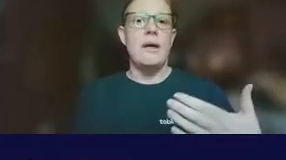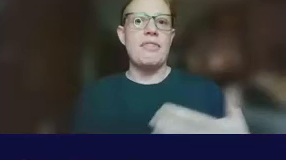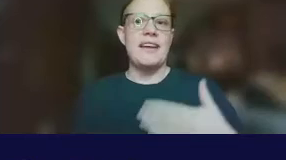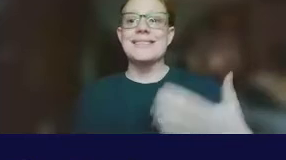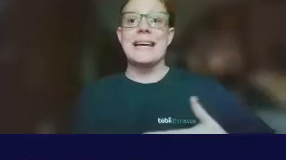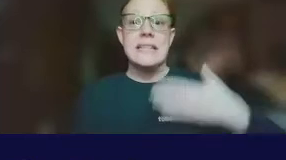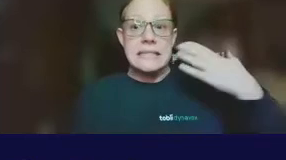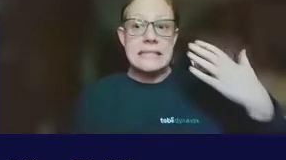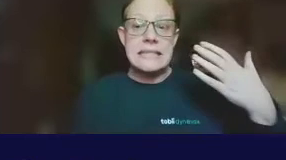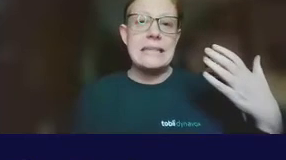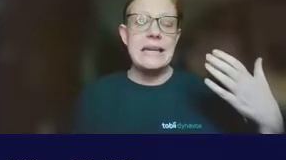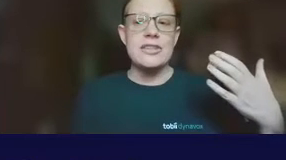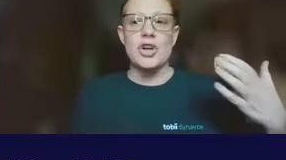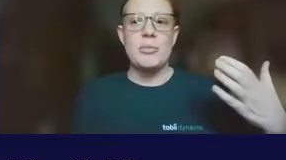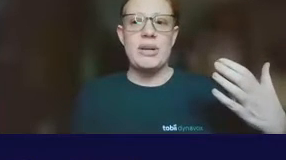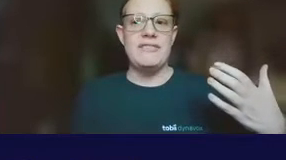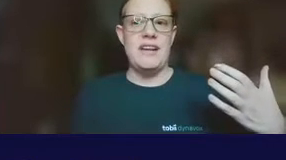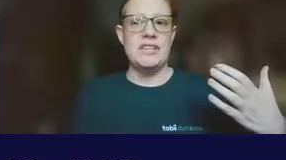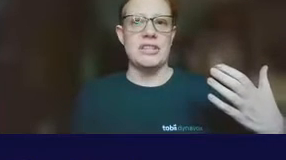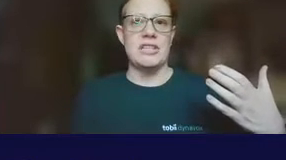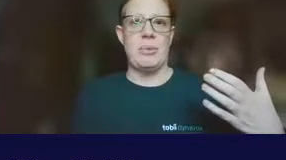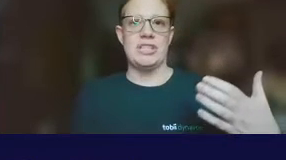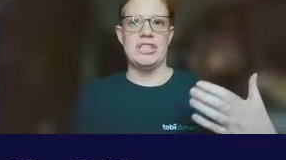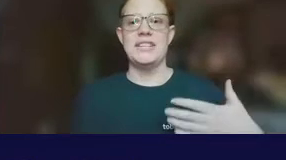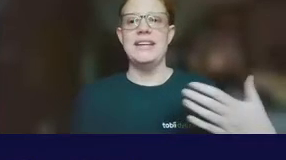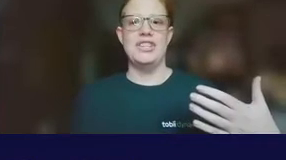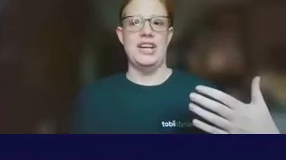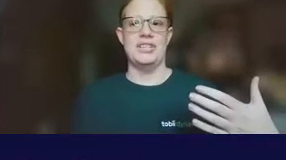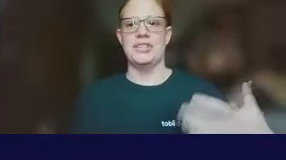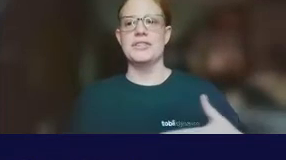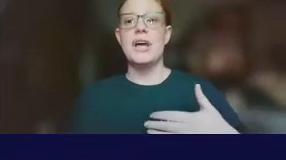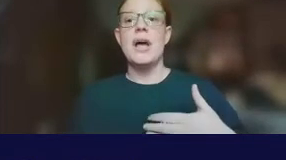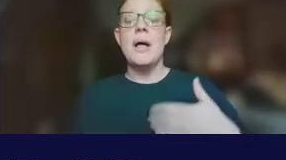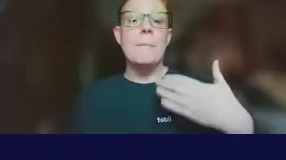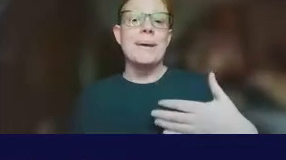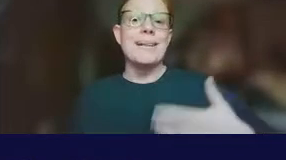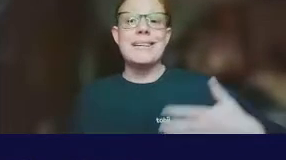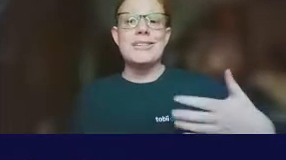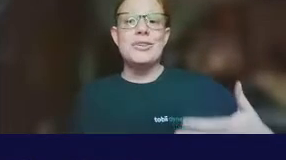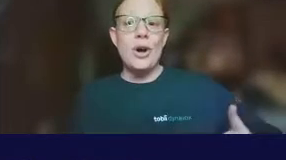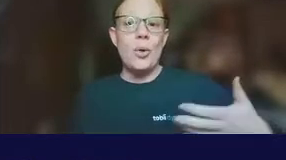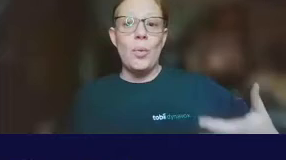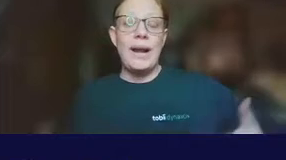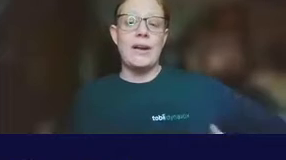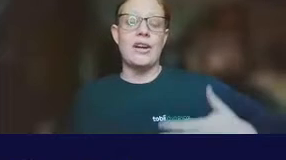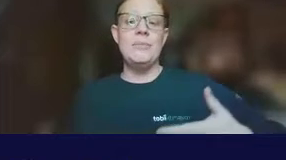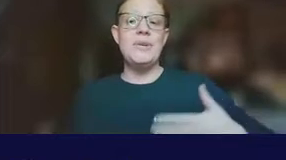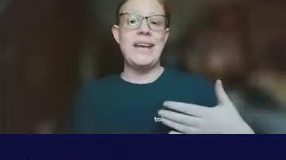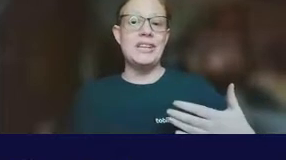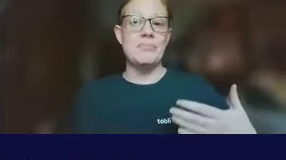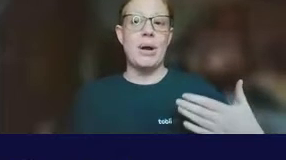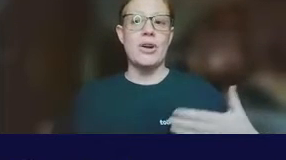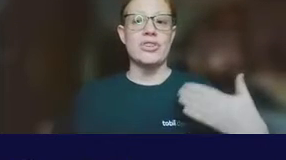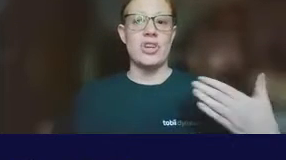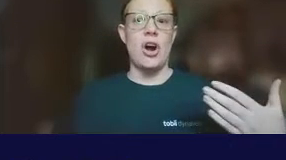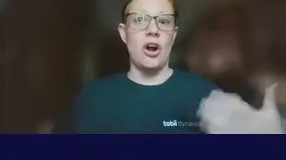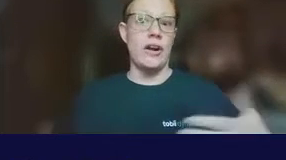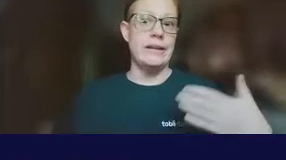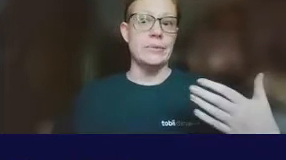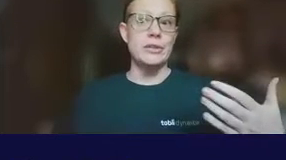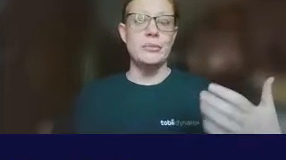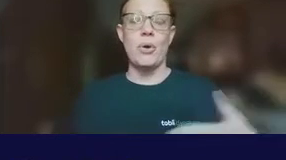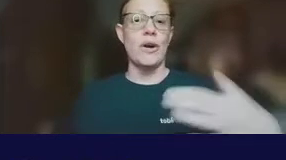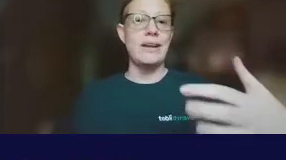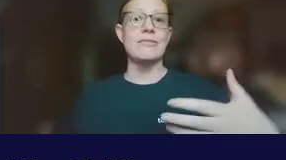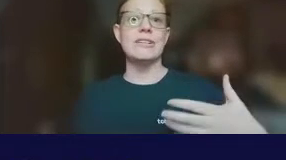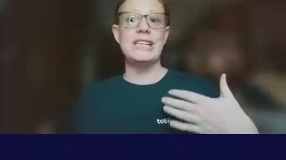things like seeing and interpreting facial expressions and gestures, ability to know where communication partners are